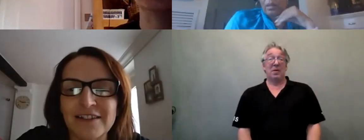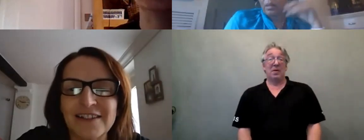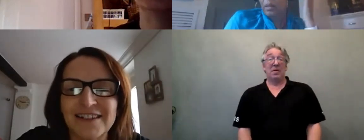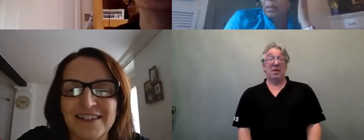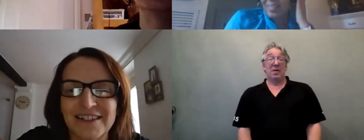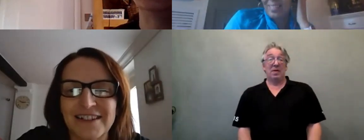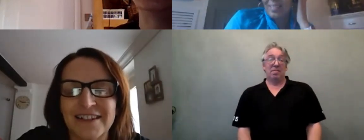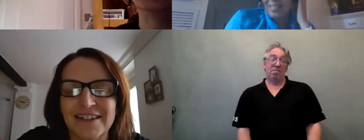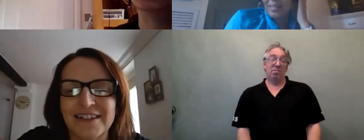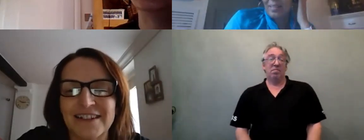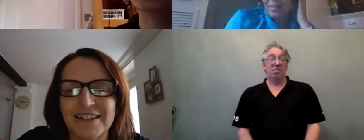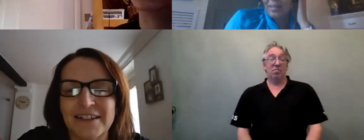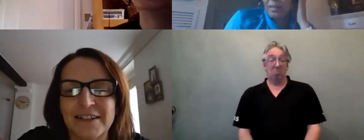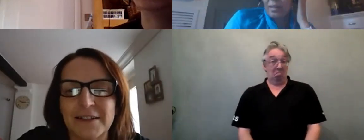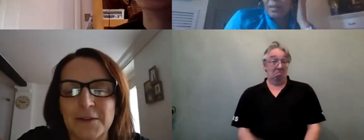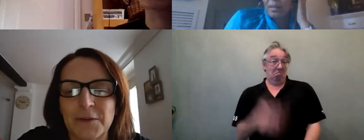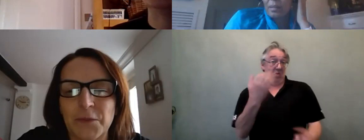that?